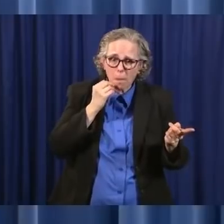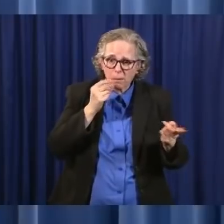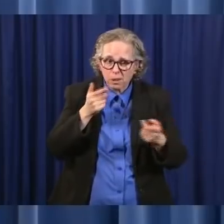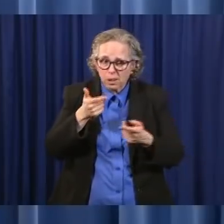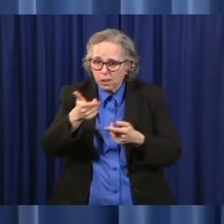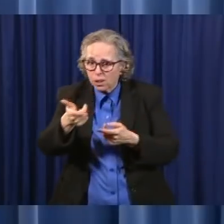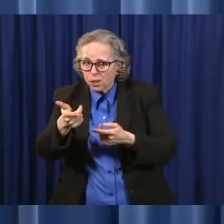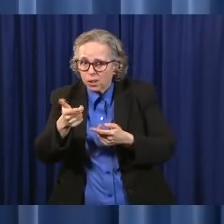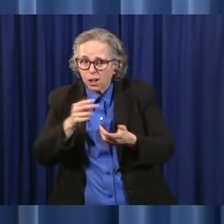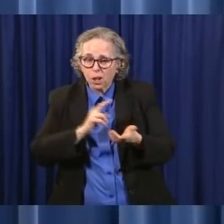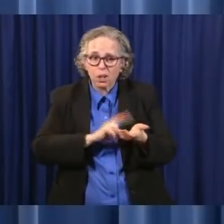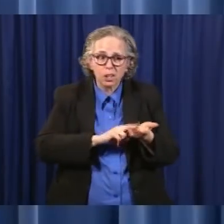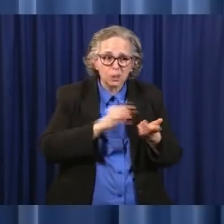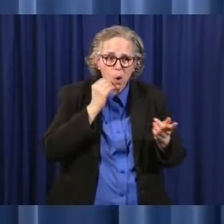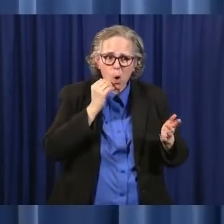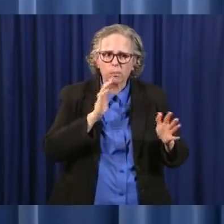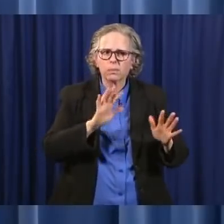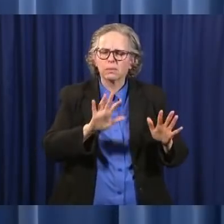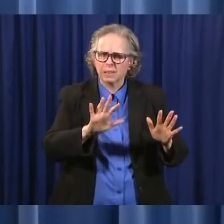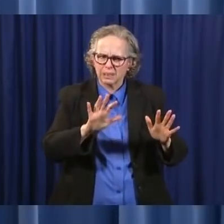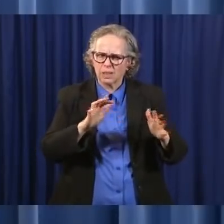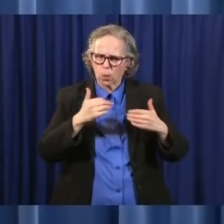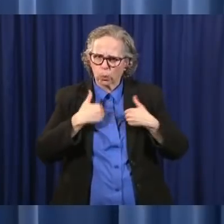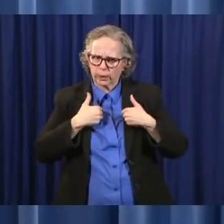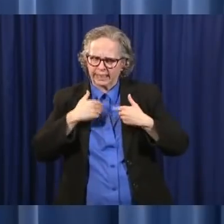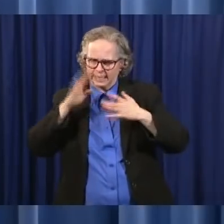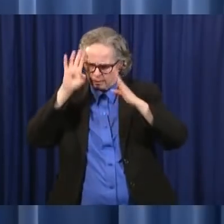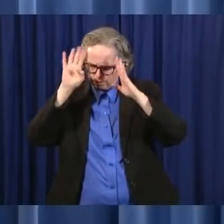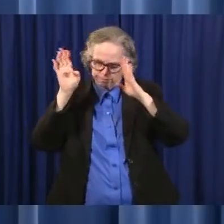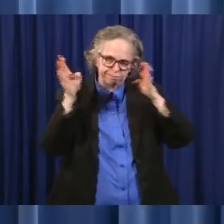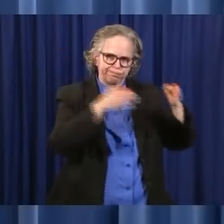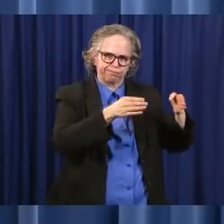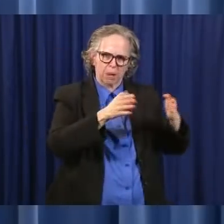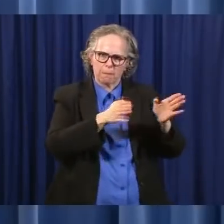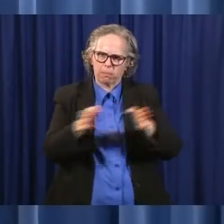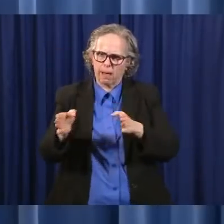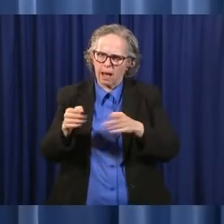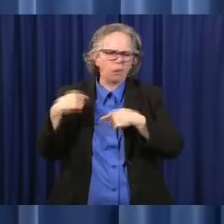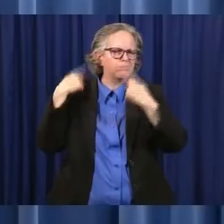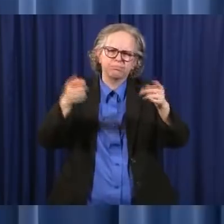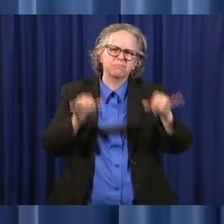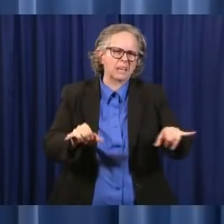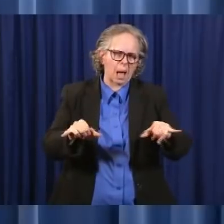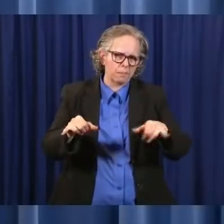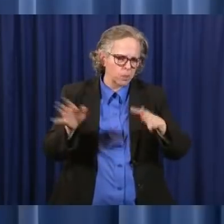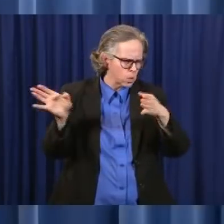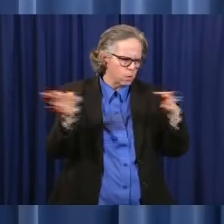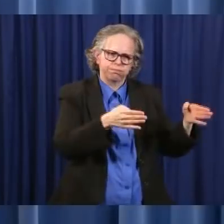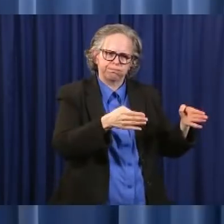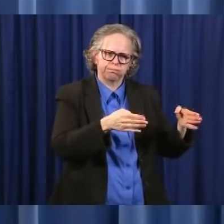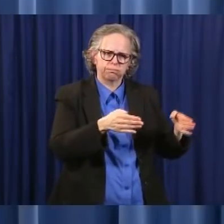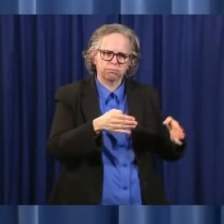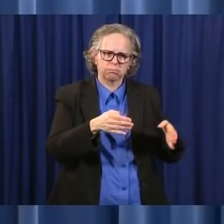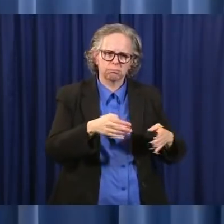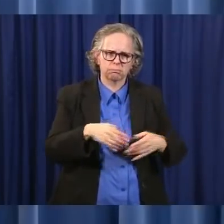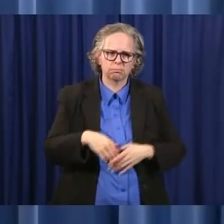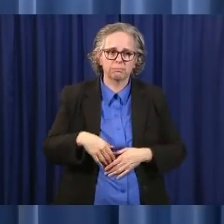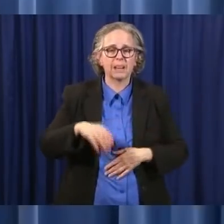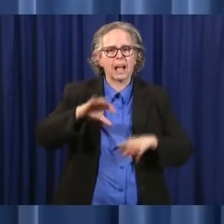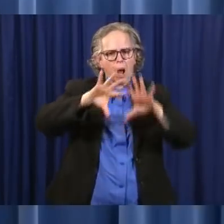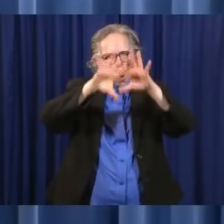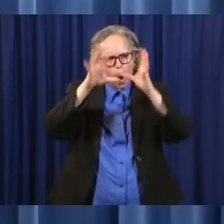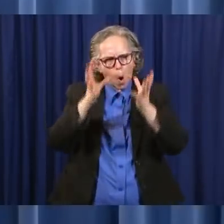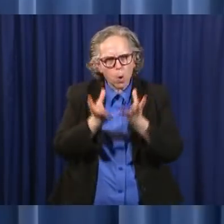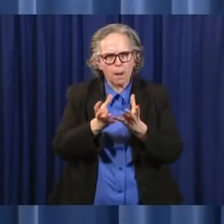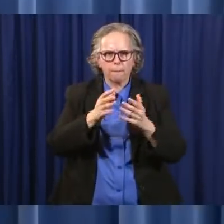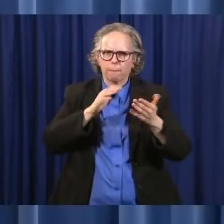we not only have a plan, we are executing the plan, have been executing the plan. It's a holistic plan. It's a plan that